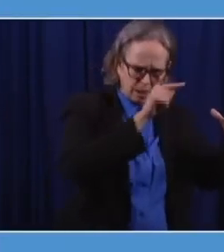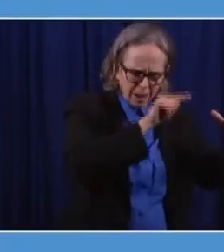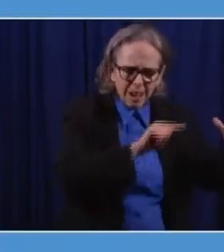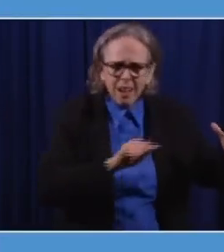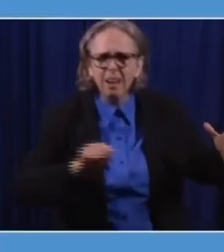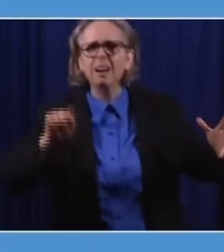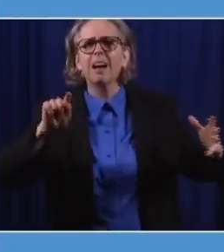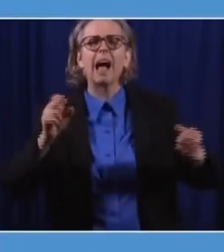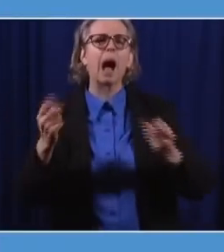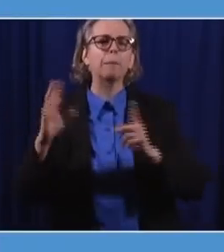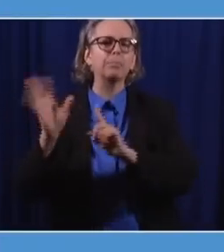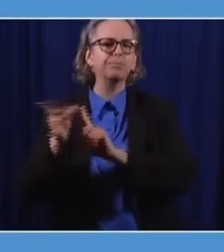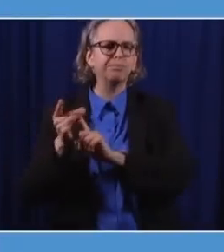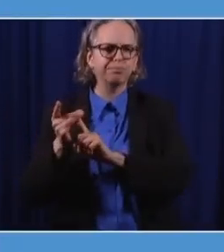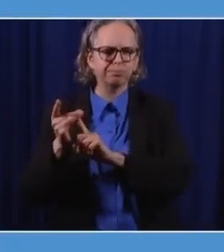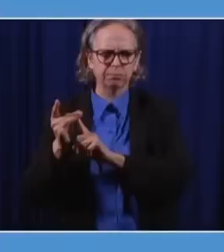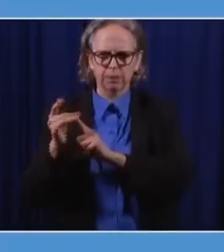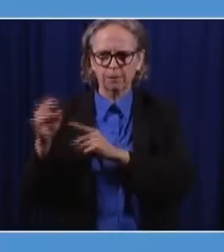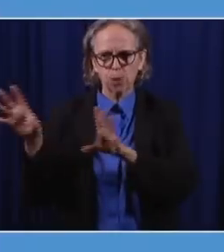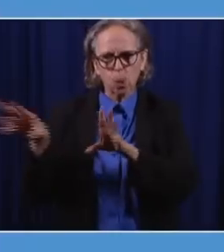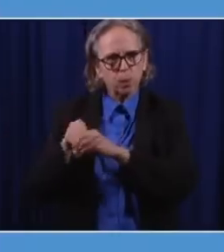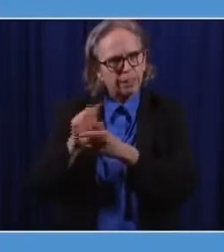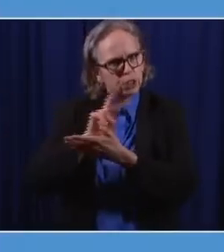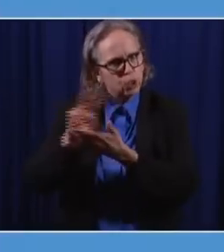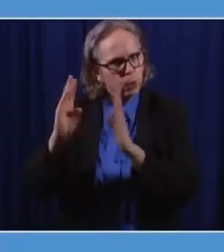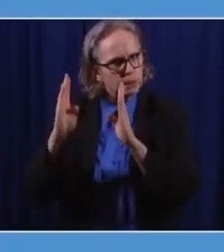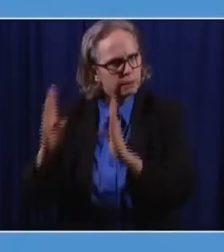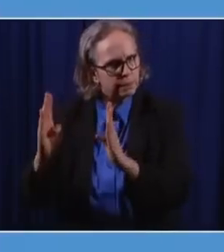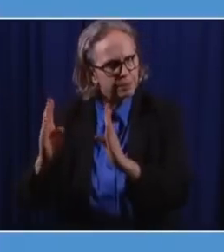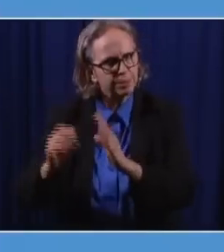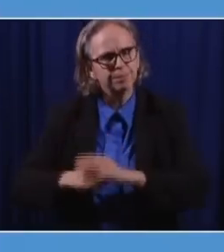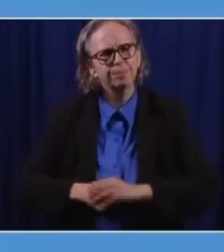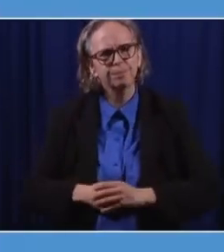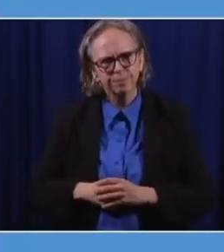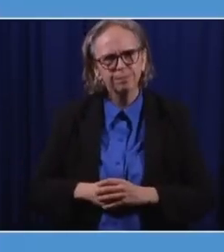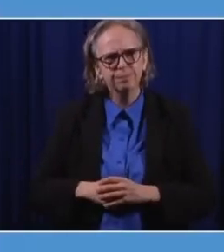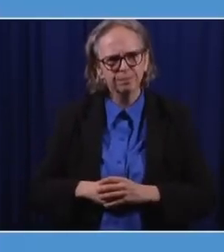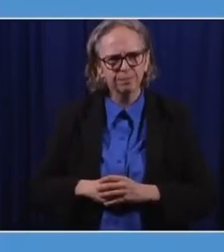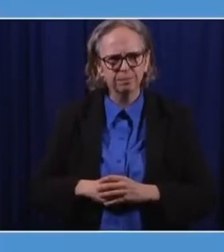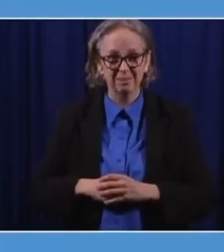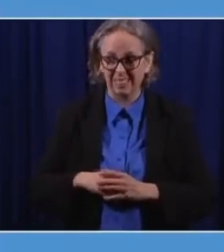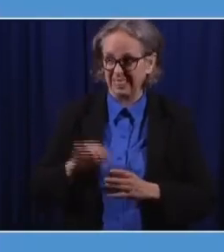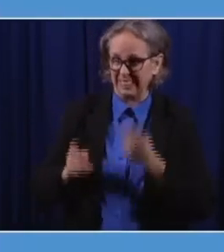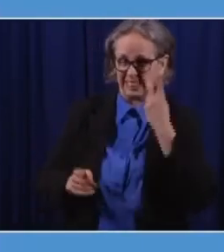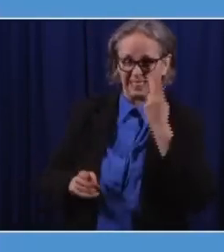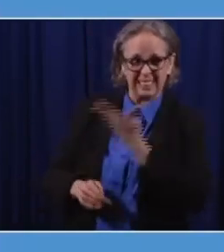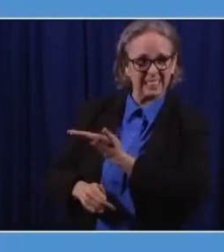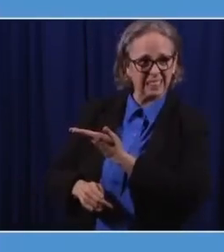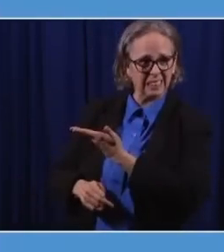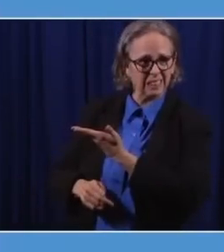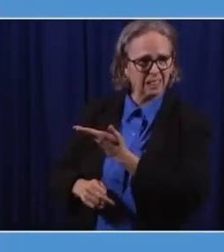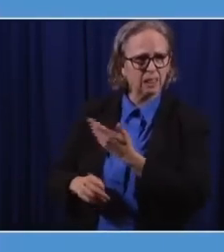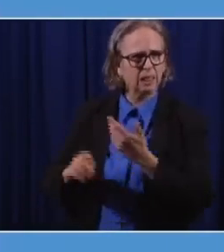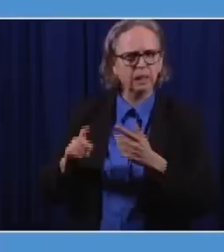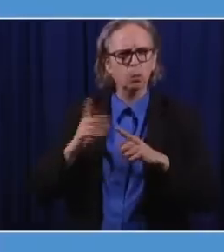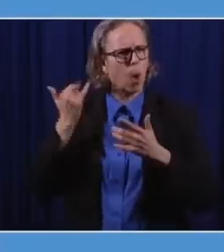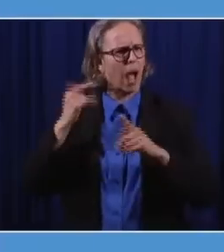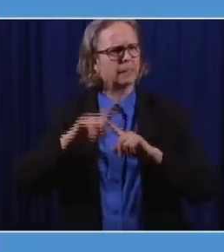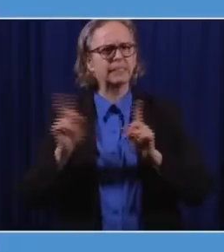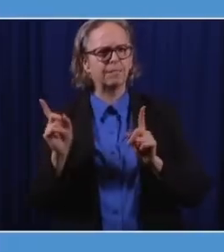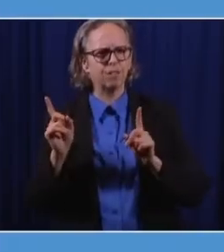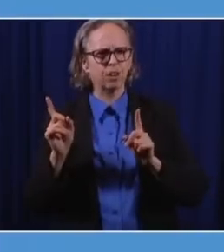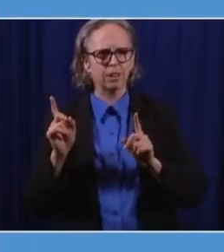several months. And what has changed, we've seen the blue now creep